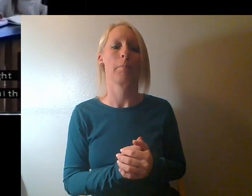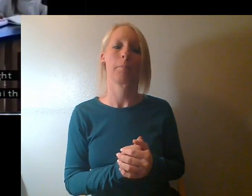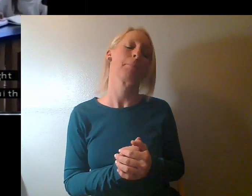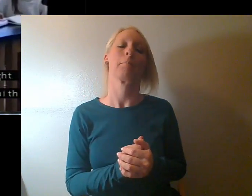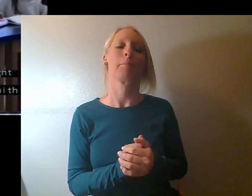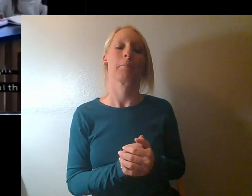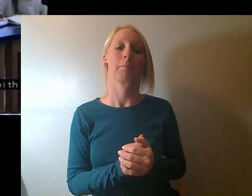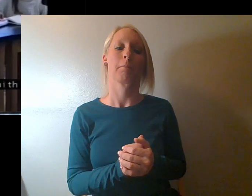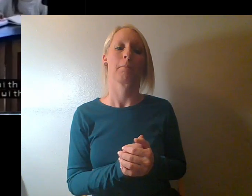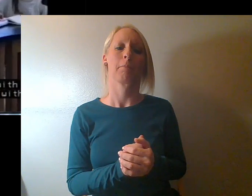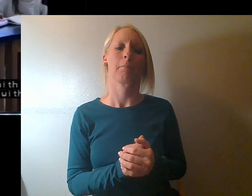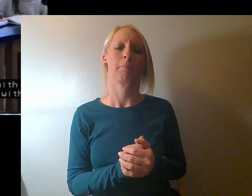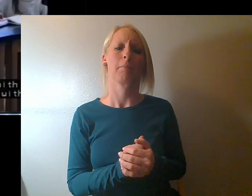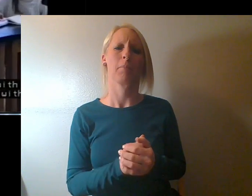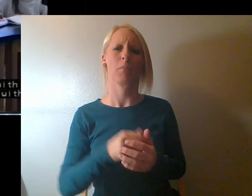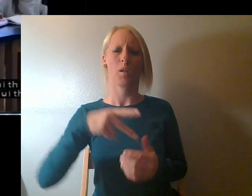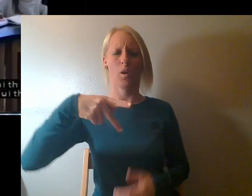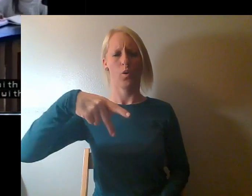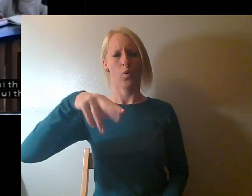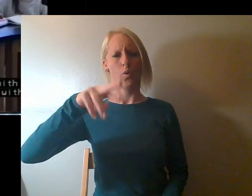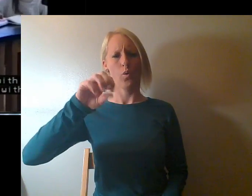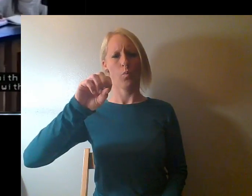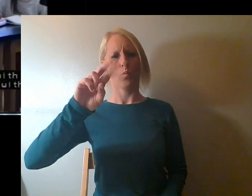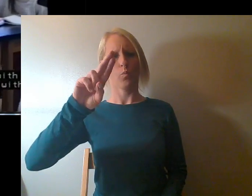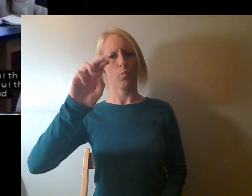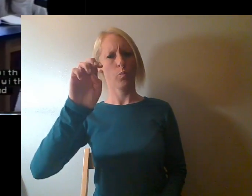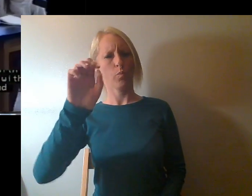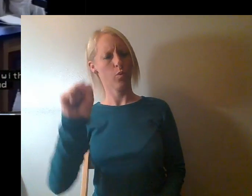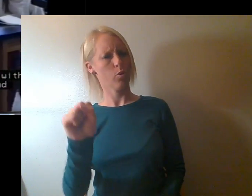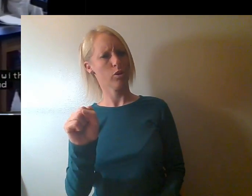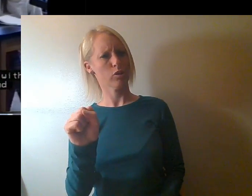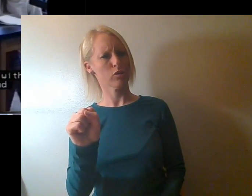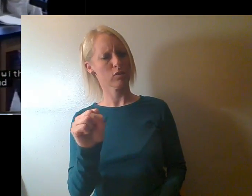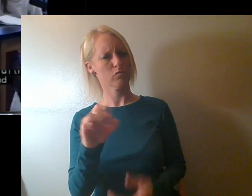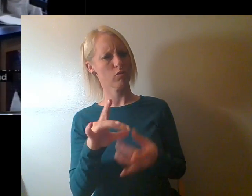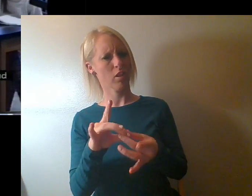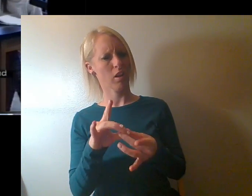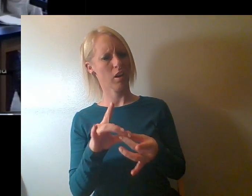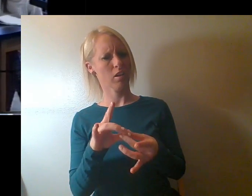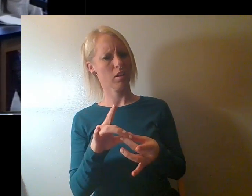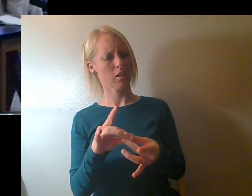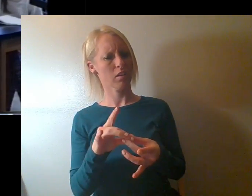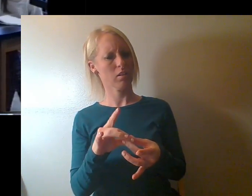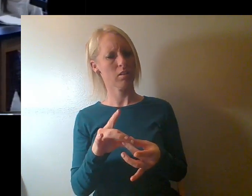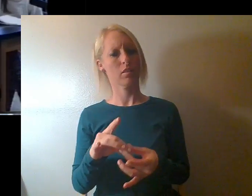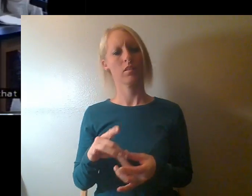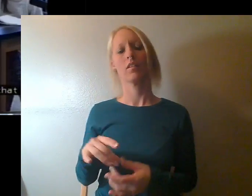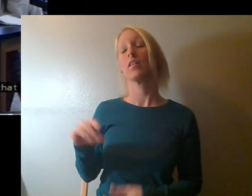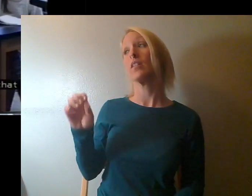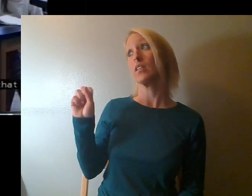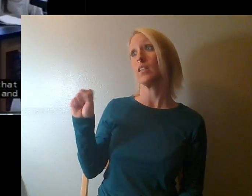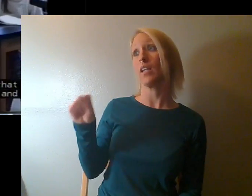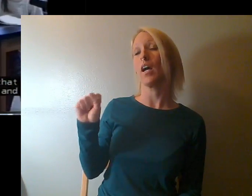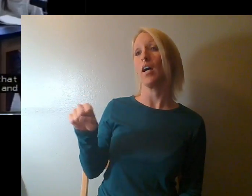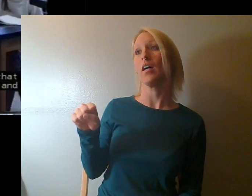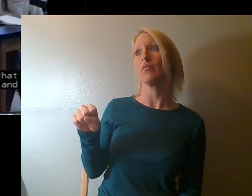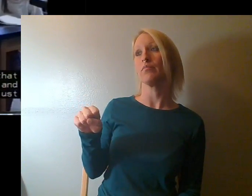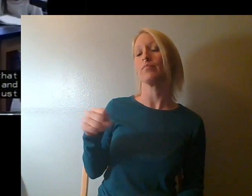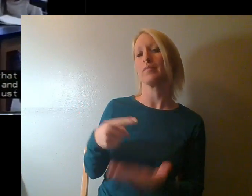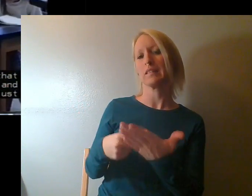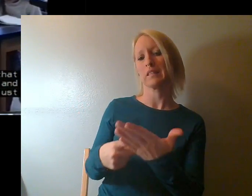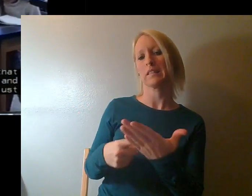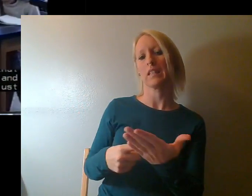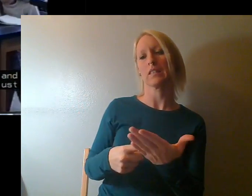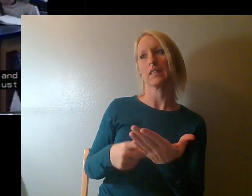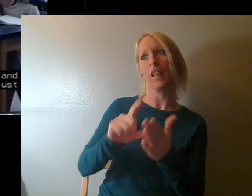doesn't something with pores have to do with cell membrane? How this stuff gets in and out? Yeah, we're going to talk about that when we talk about osmosis and diffusion, all that in just a